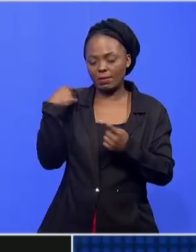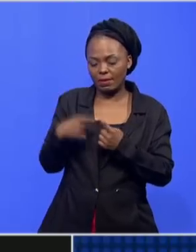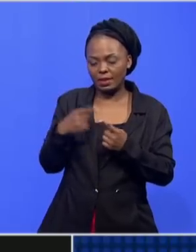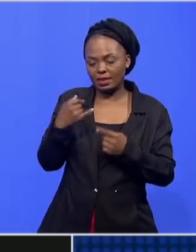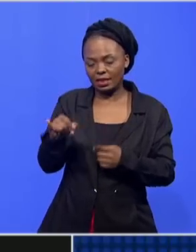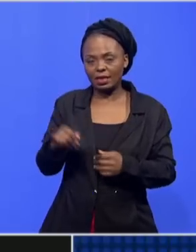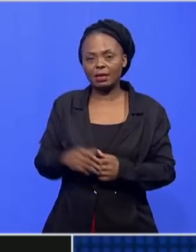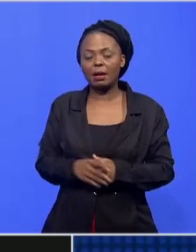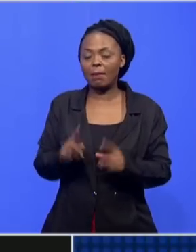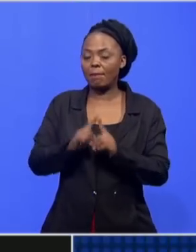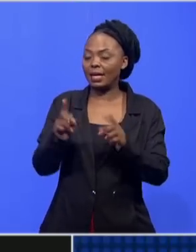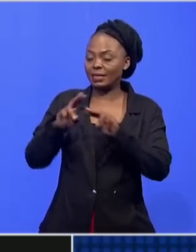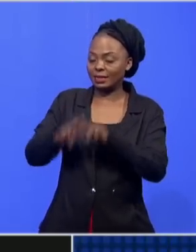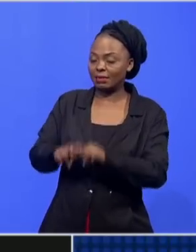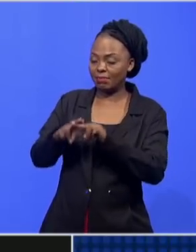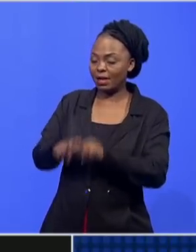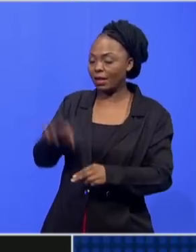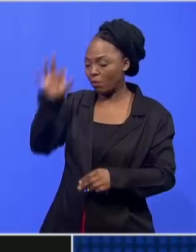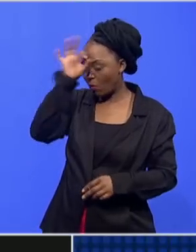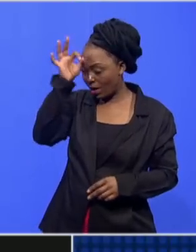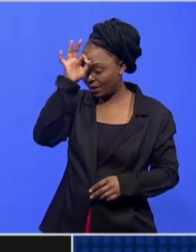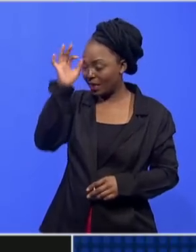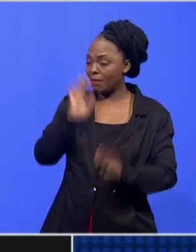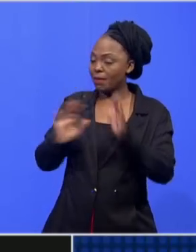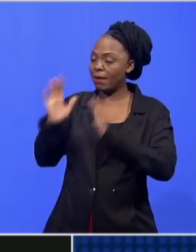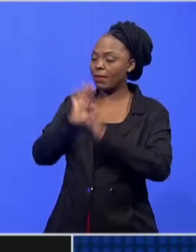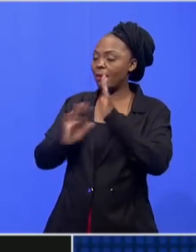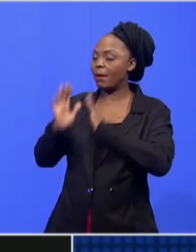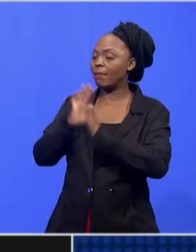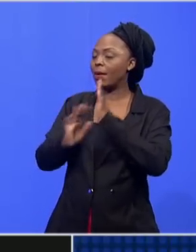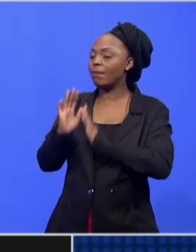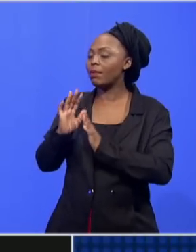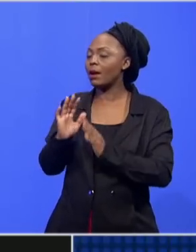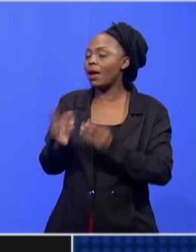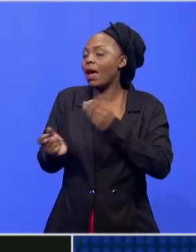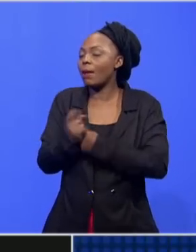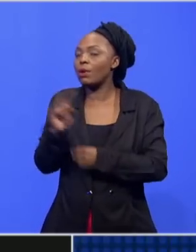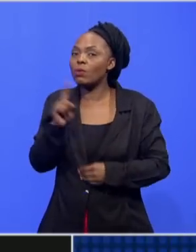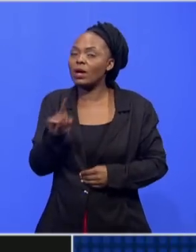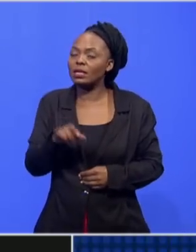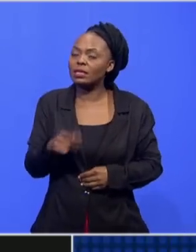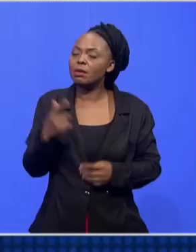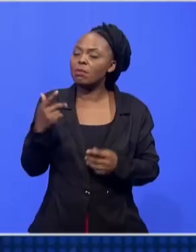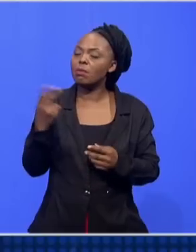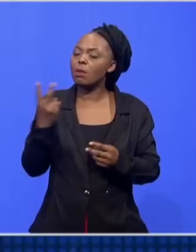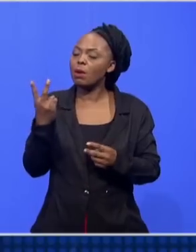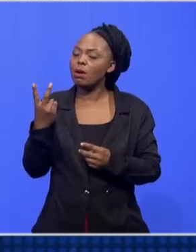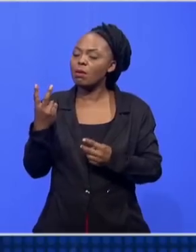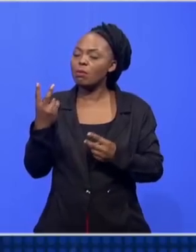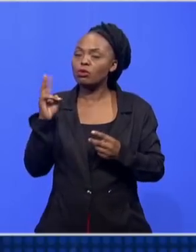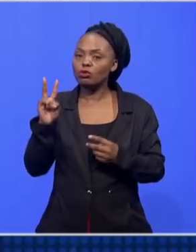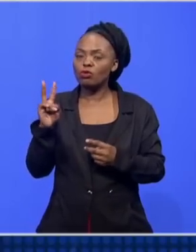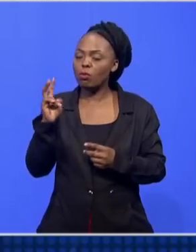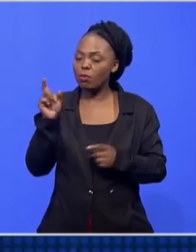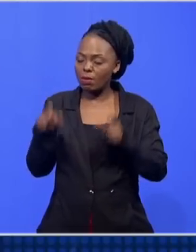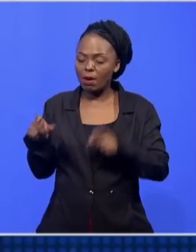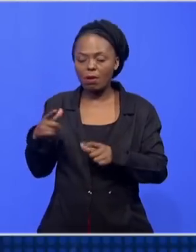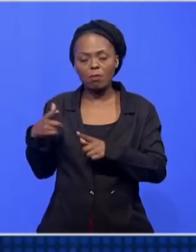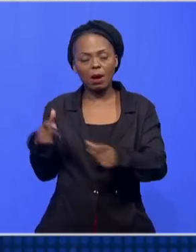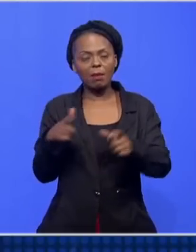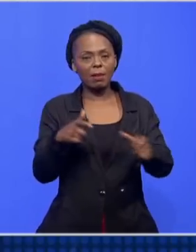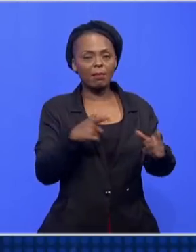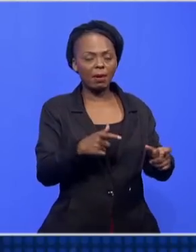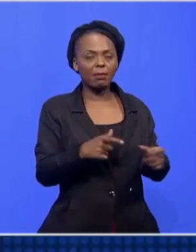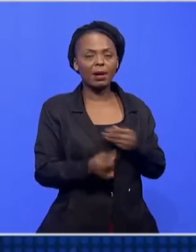as to what exactly led to this kind of brutality. What are the residents in Mbali saying, if